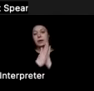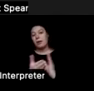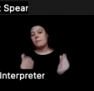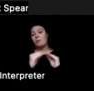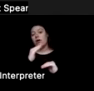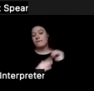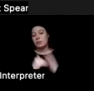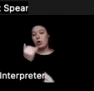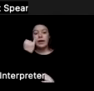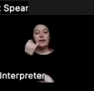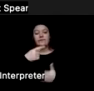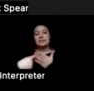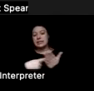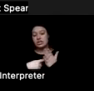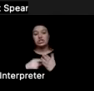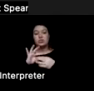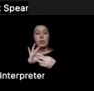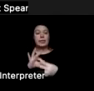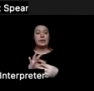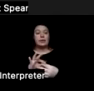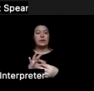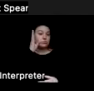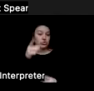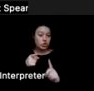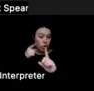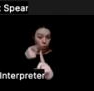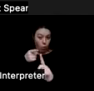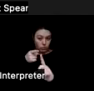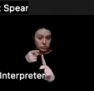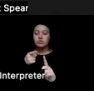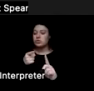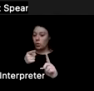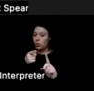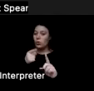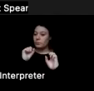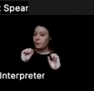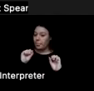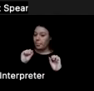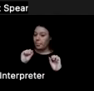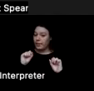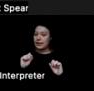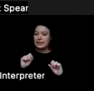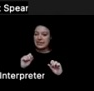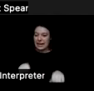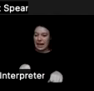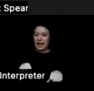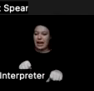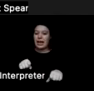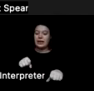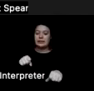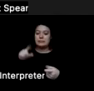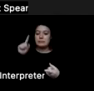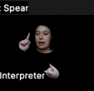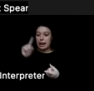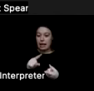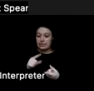goals and future aspirations. And so it can, in fact, mitigate feelings of imposter syndrome and